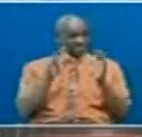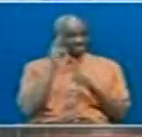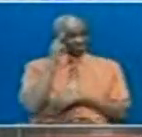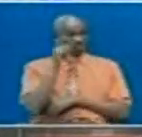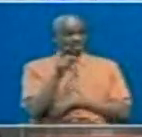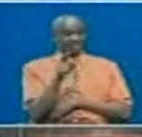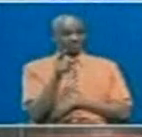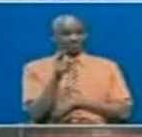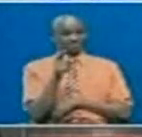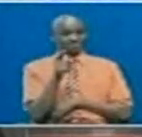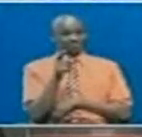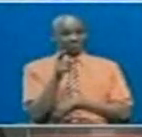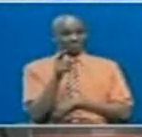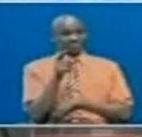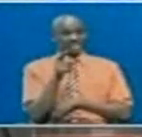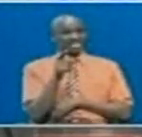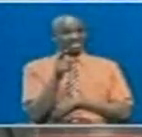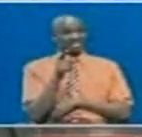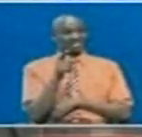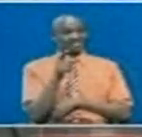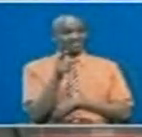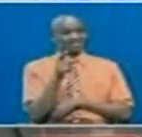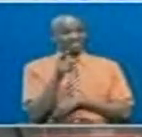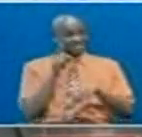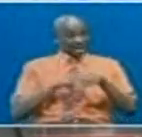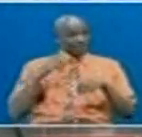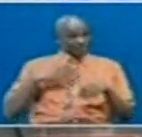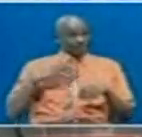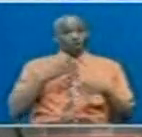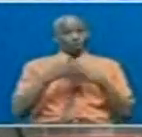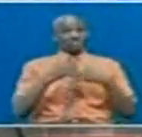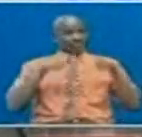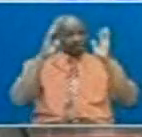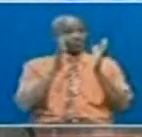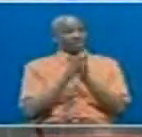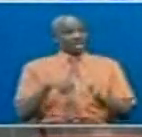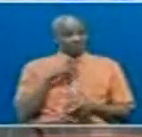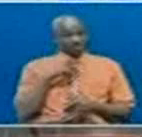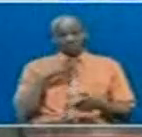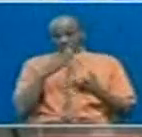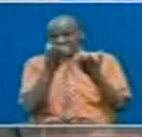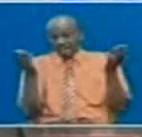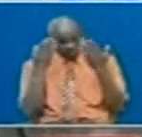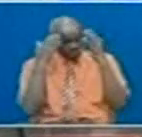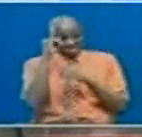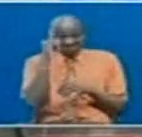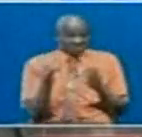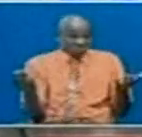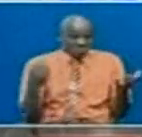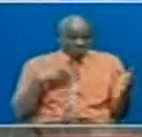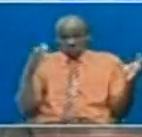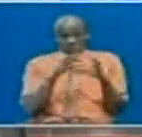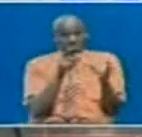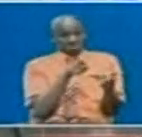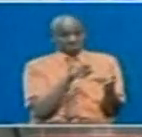is, when you have people that are desperate, whoever they are, an individual or a group of